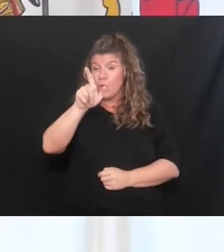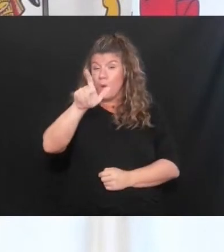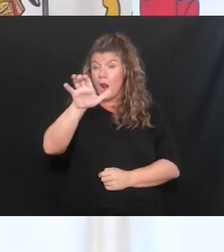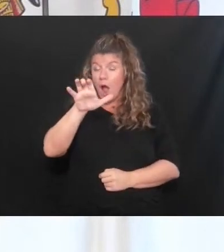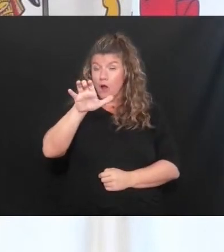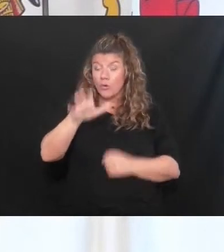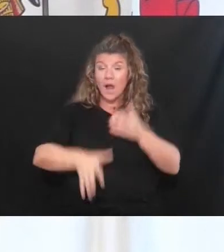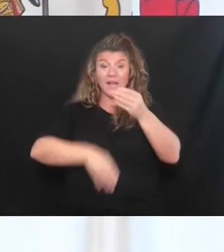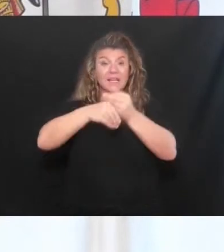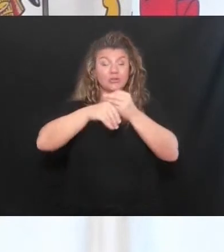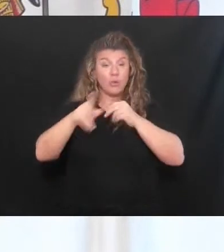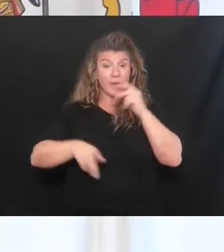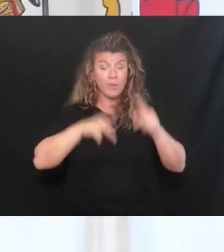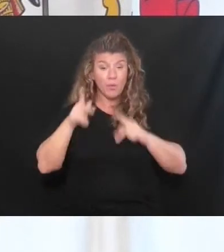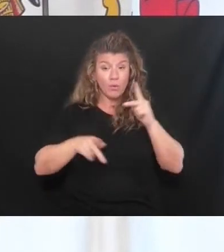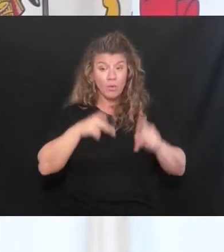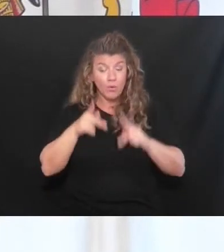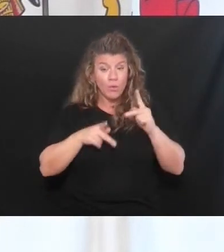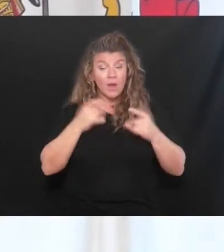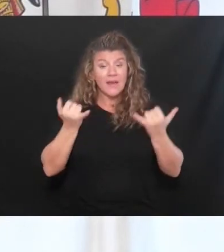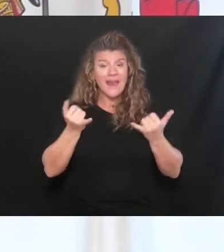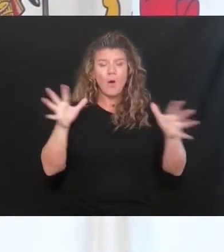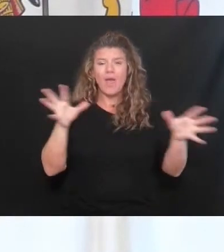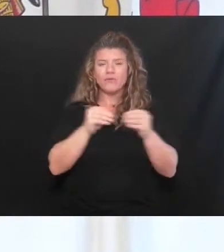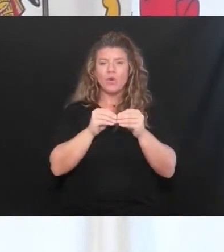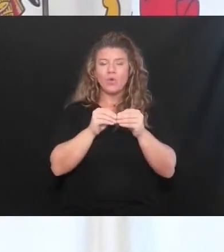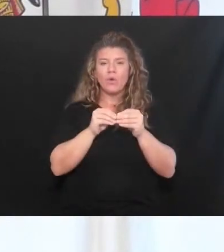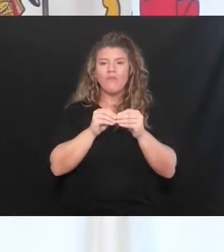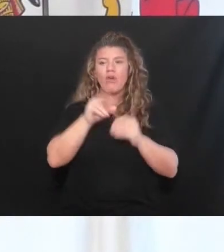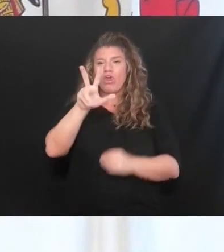2,100 additional folks to a total of